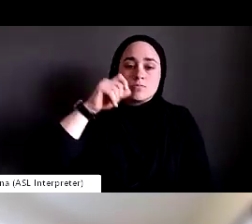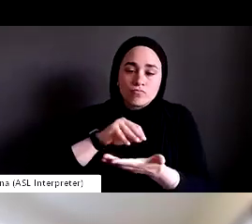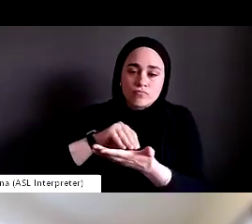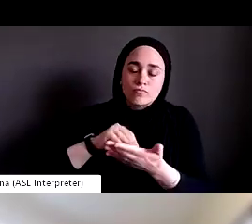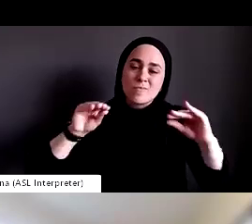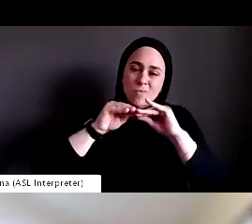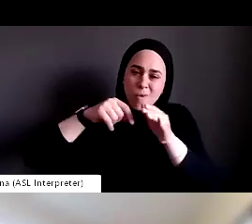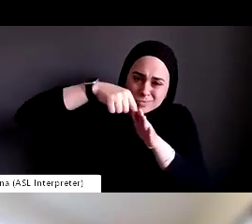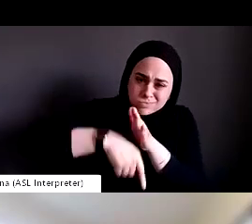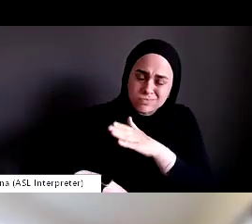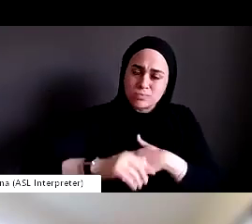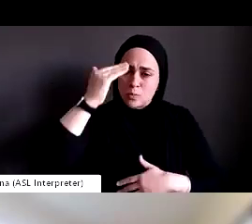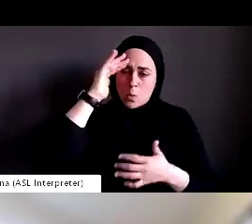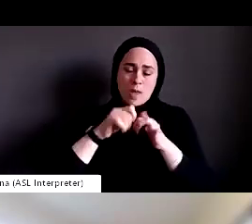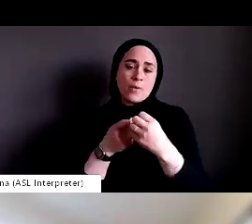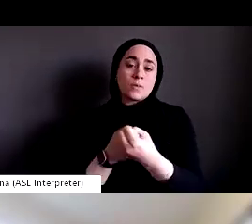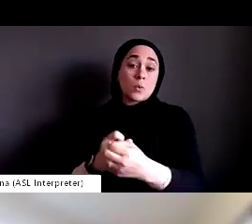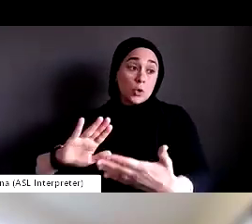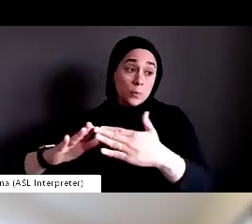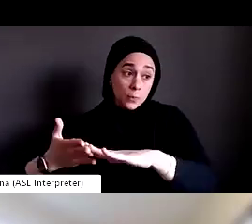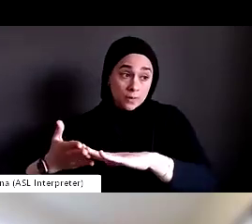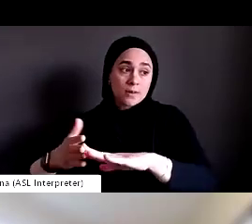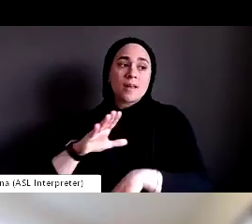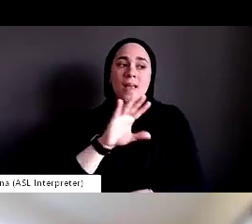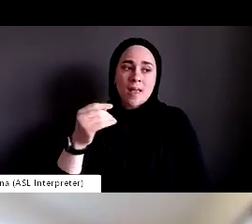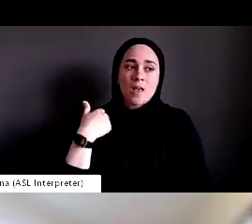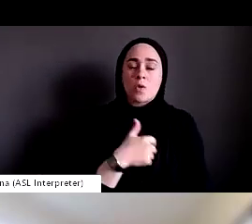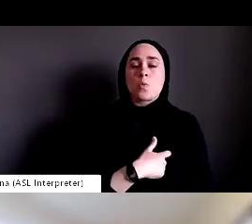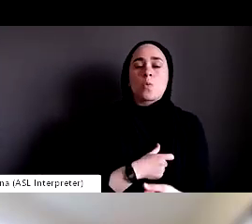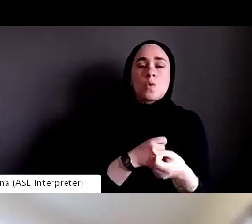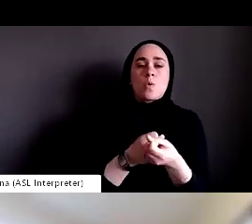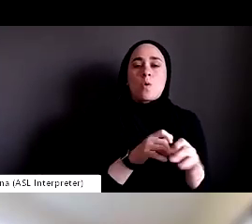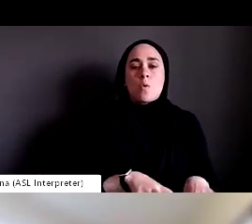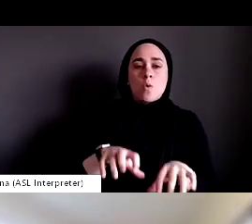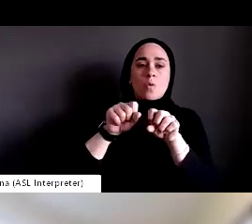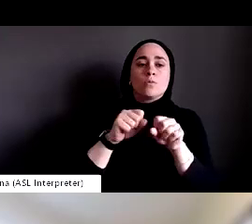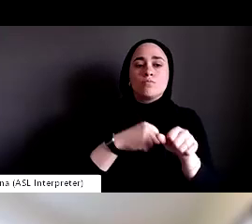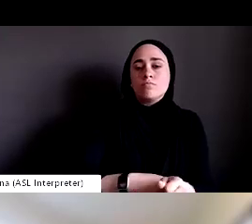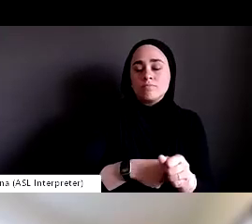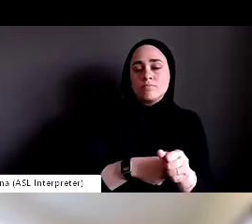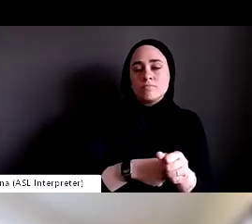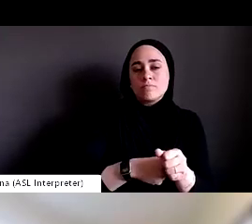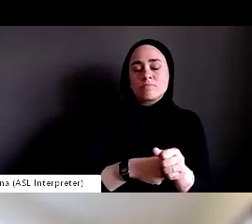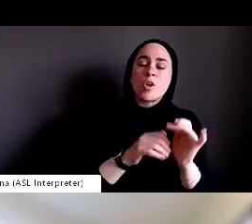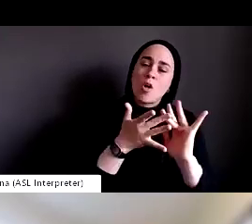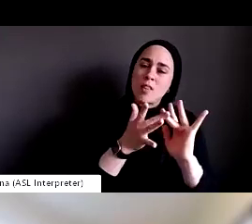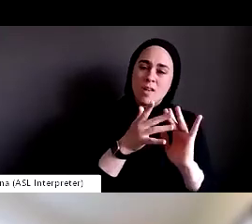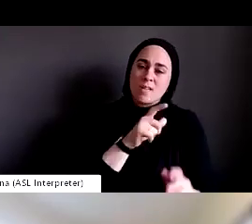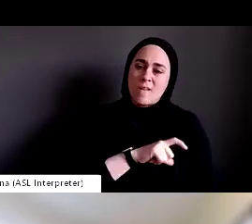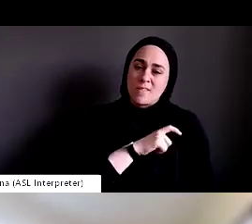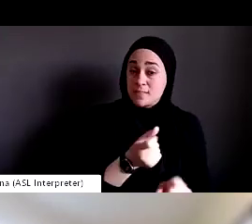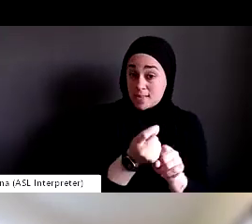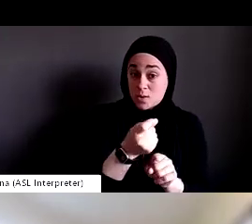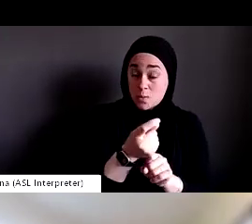the work that they're doing at the community level. And we host virtual conferences annually as well. And with those trainings, we